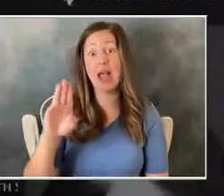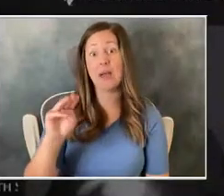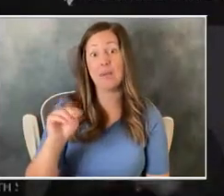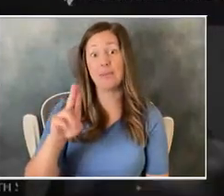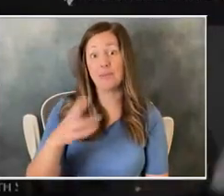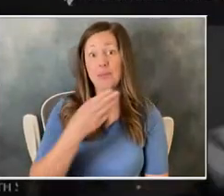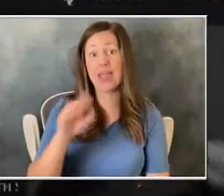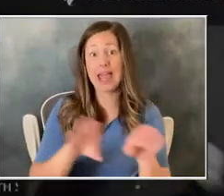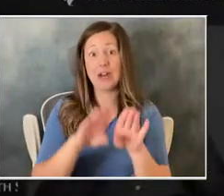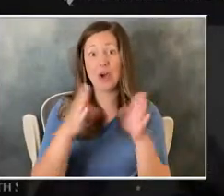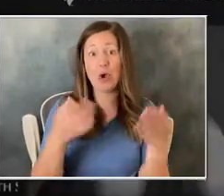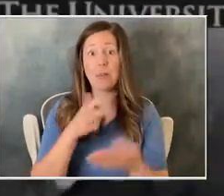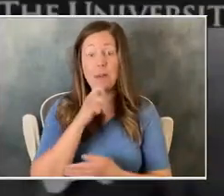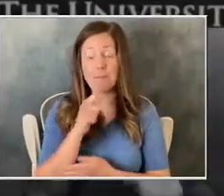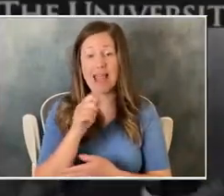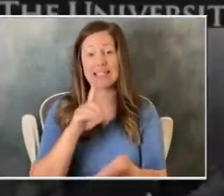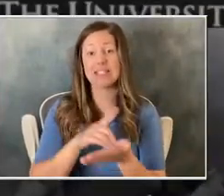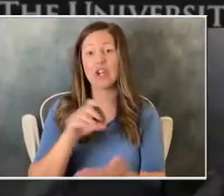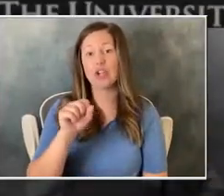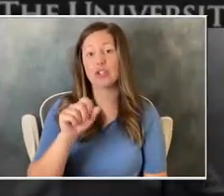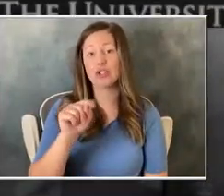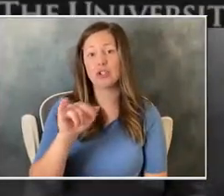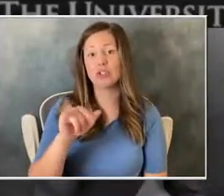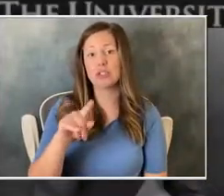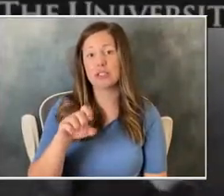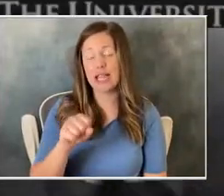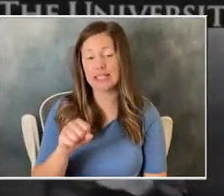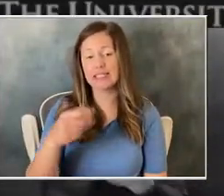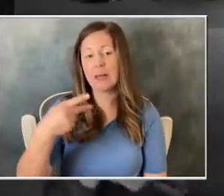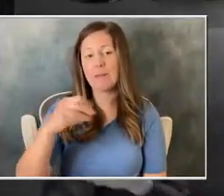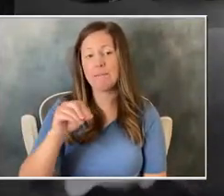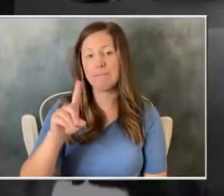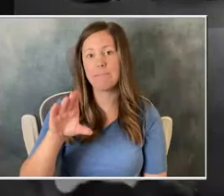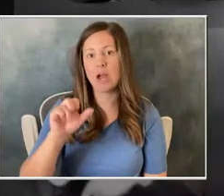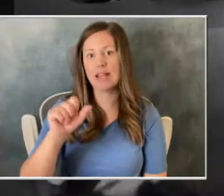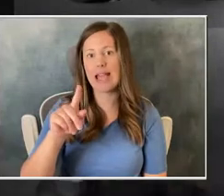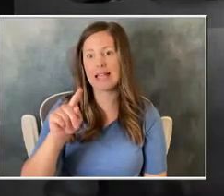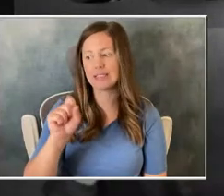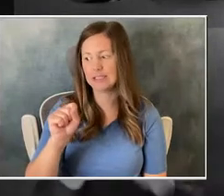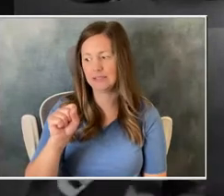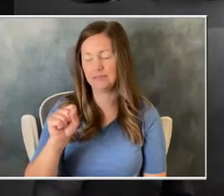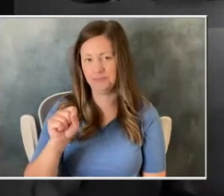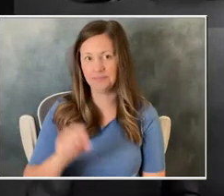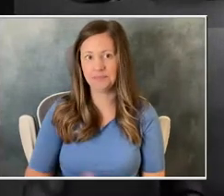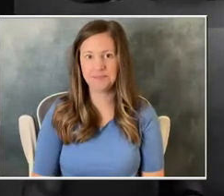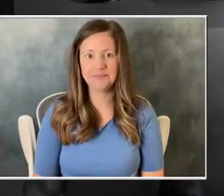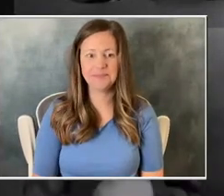Mics with Dr. Stites podcast. Now, everywhere podcasts are available.